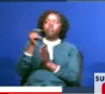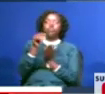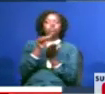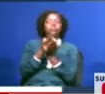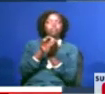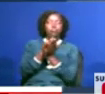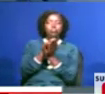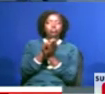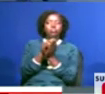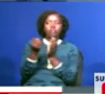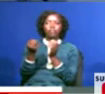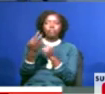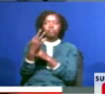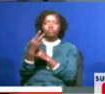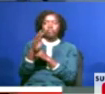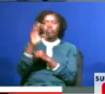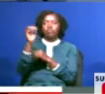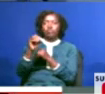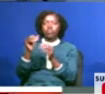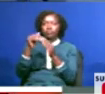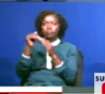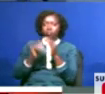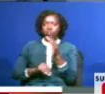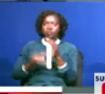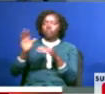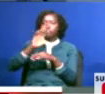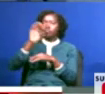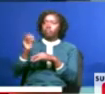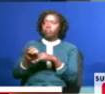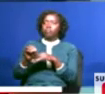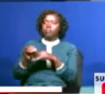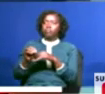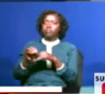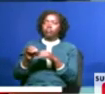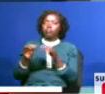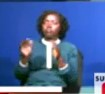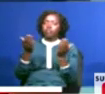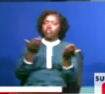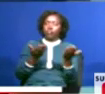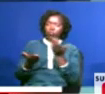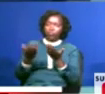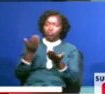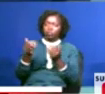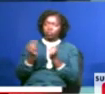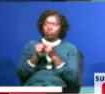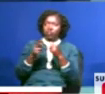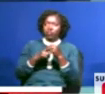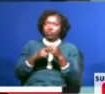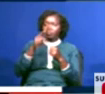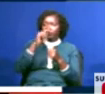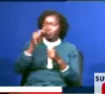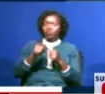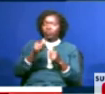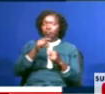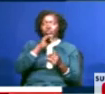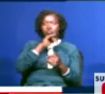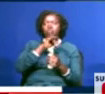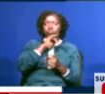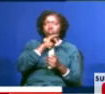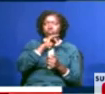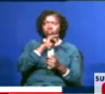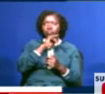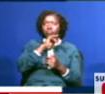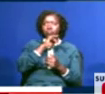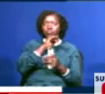at 13%, way below Africa's average of 17%. Neighboring countries like Tanzania and Uganda have already